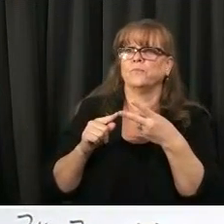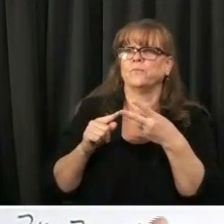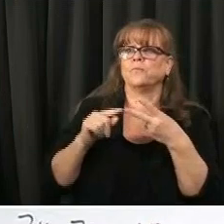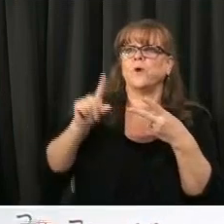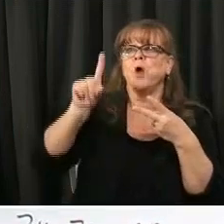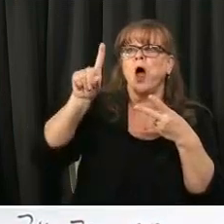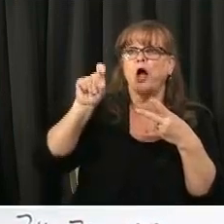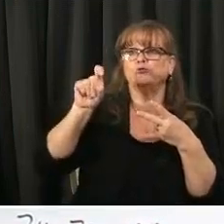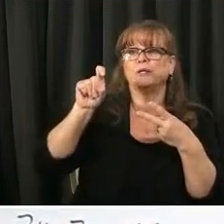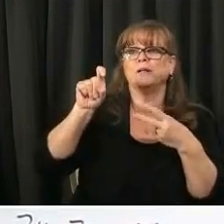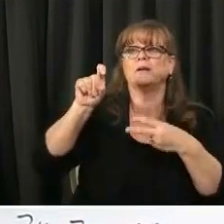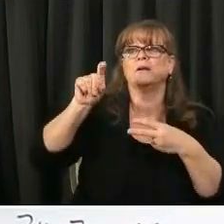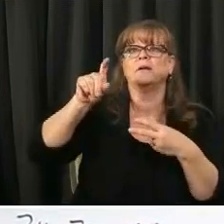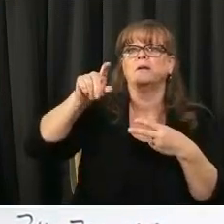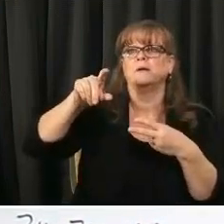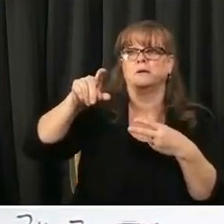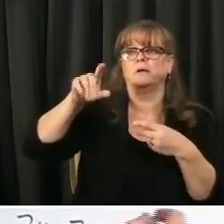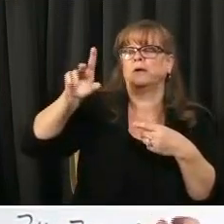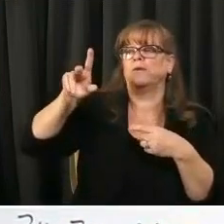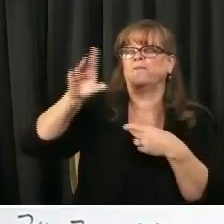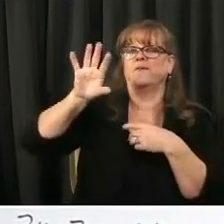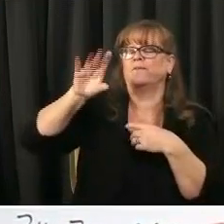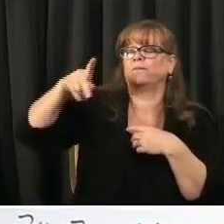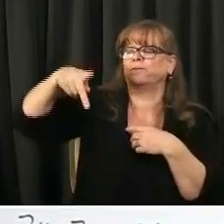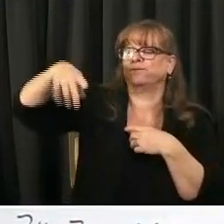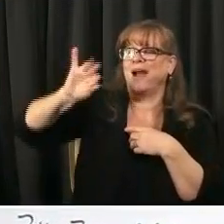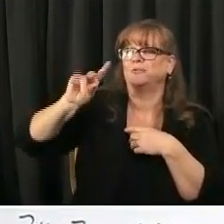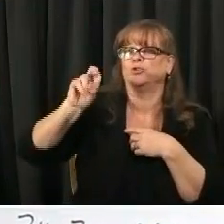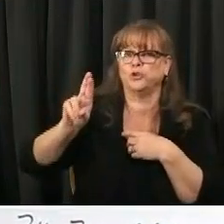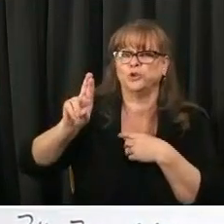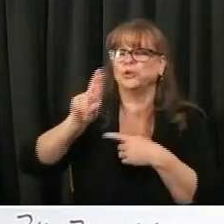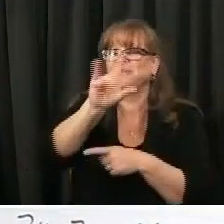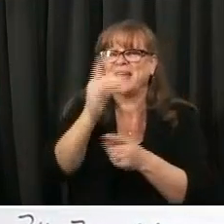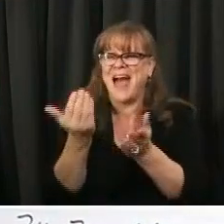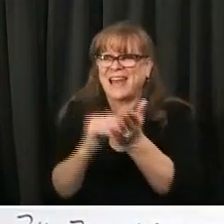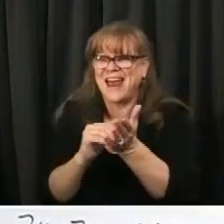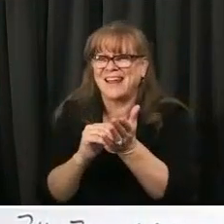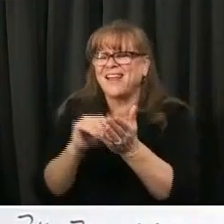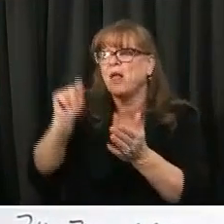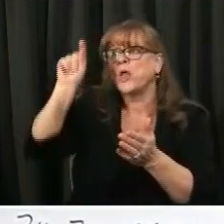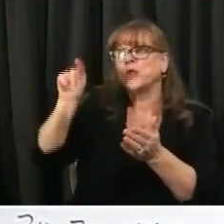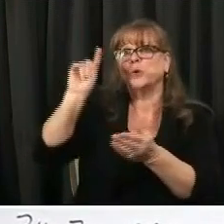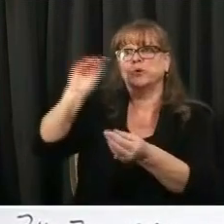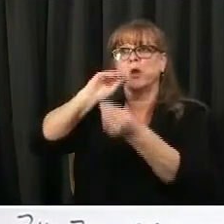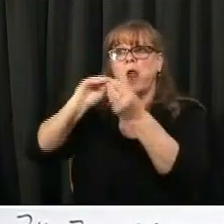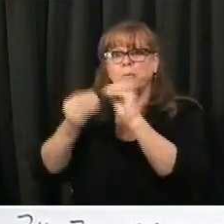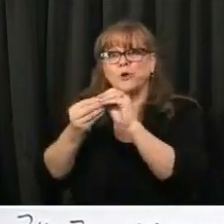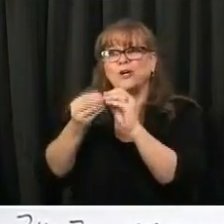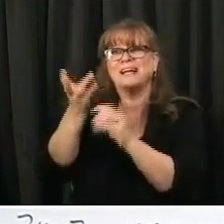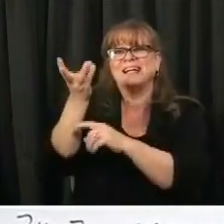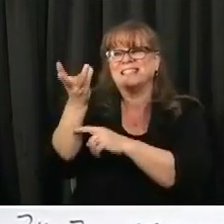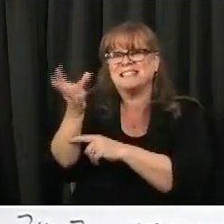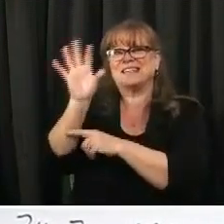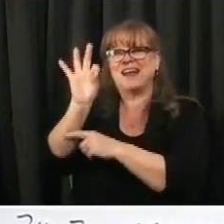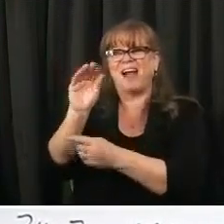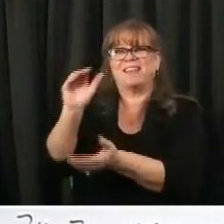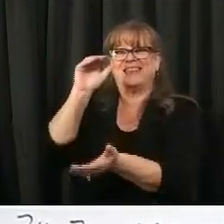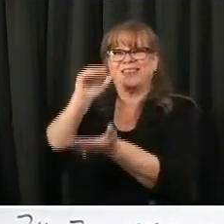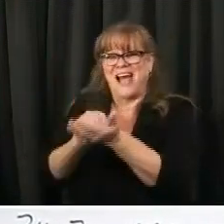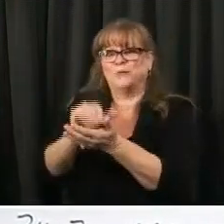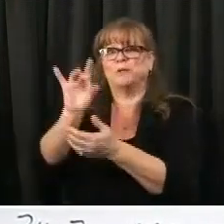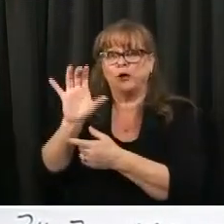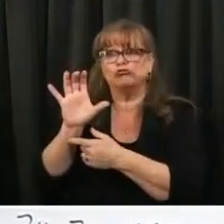35,100 Pfizer. Now, we do something to these numbers. These numbers equal 69,800. However, what we did early on in Colorado